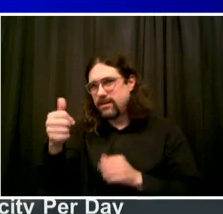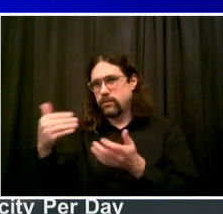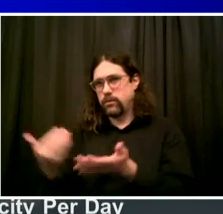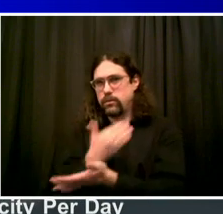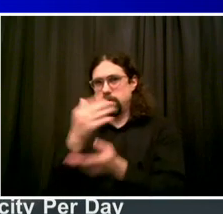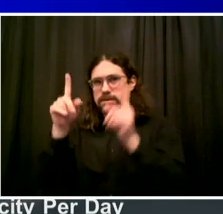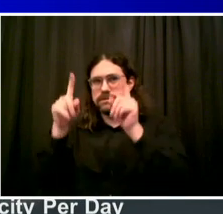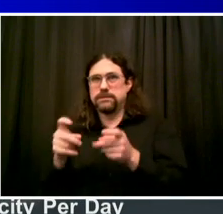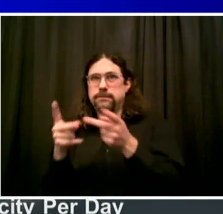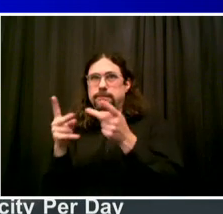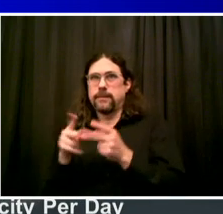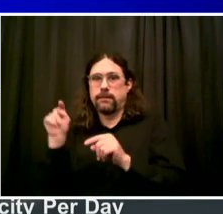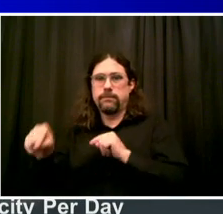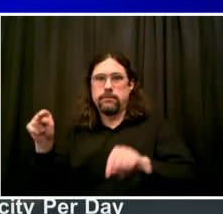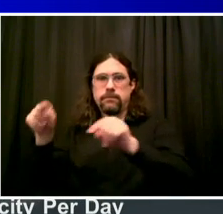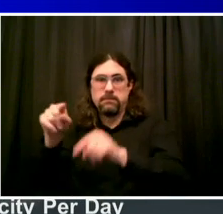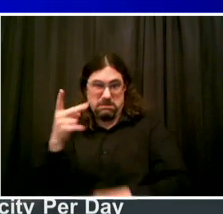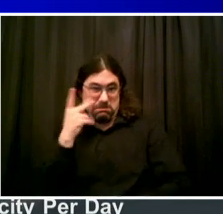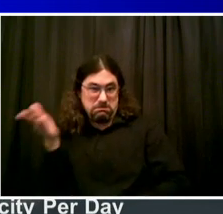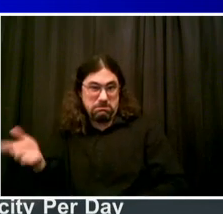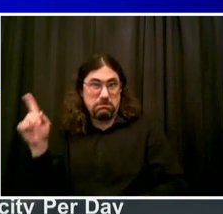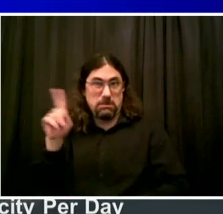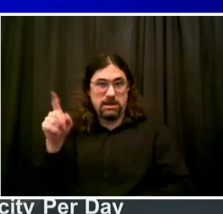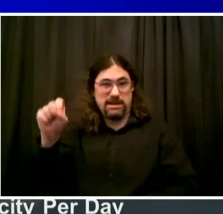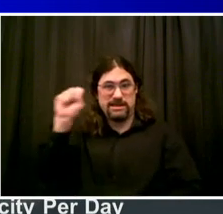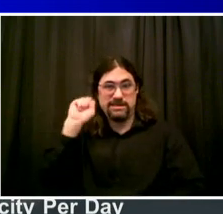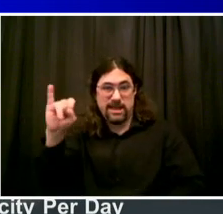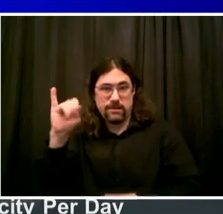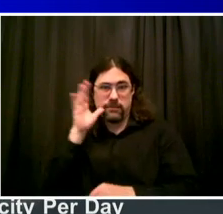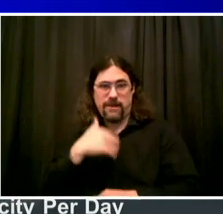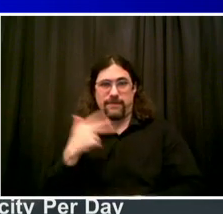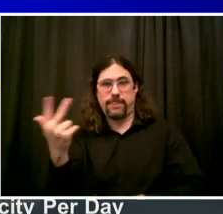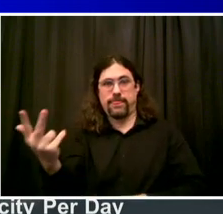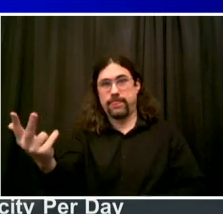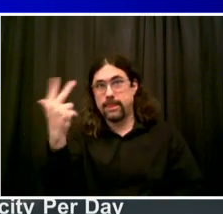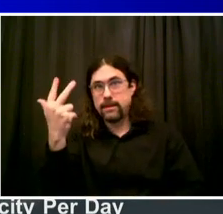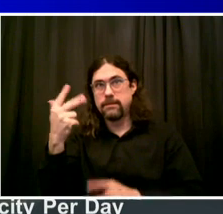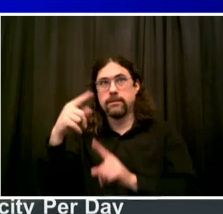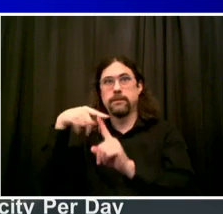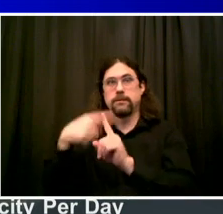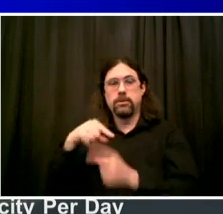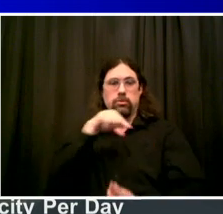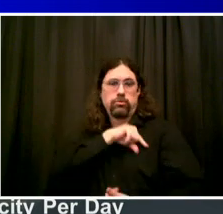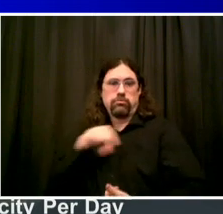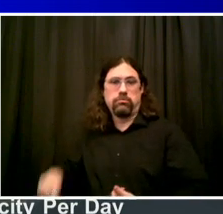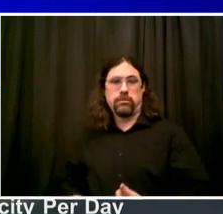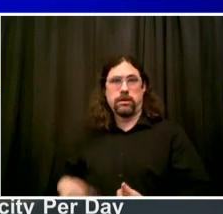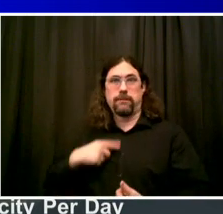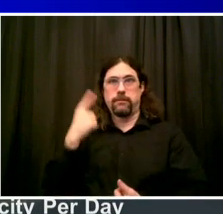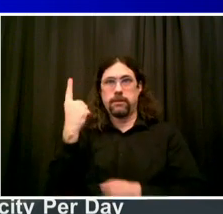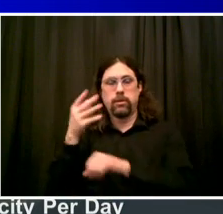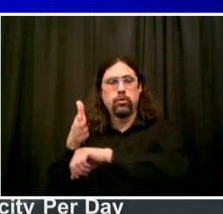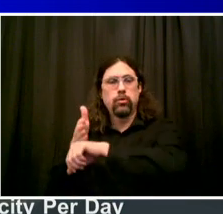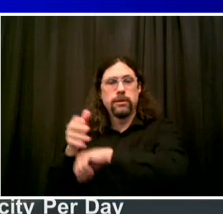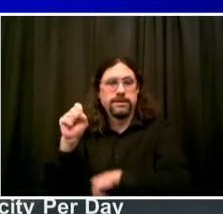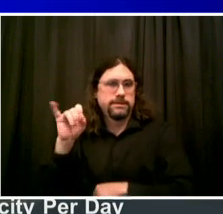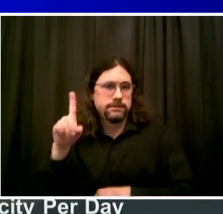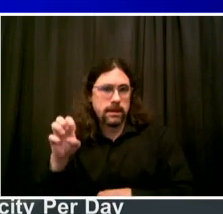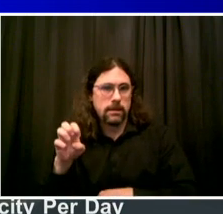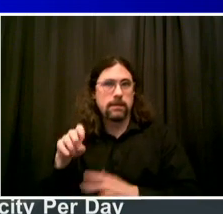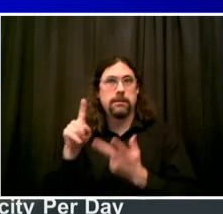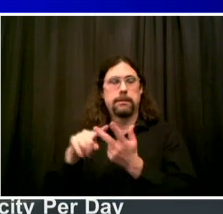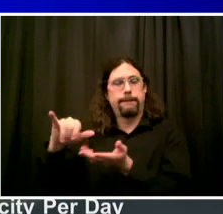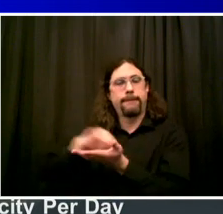Bay, Concord, and Port Richmond. In Queens, 1 site in Woodside. In Manhattan, a site in